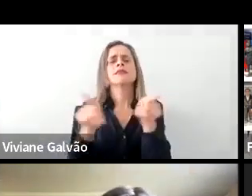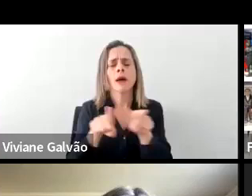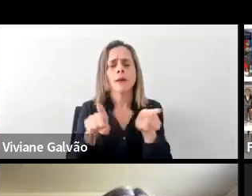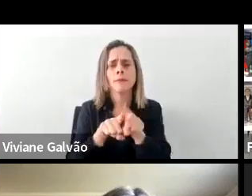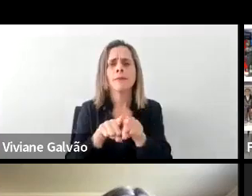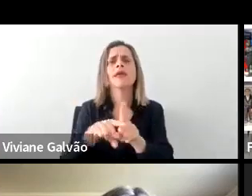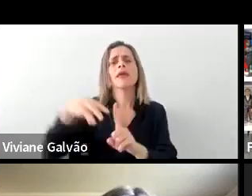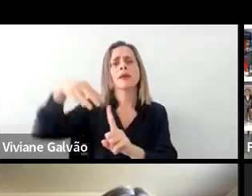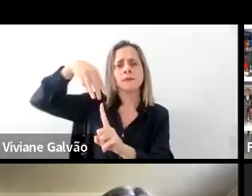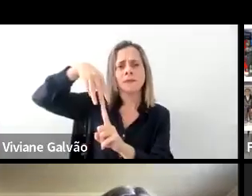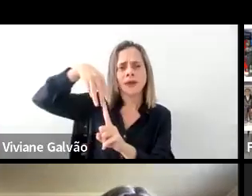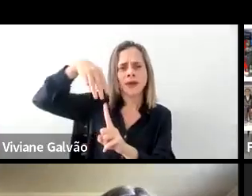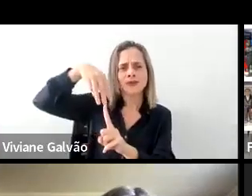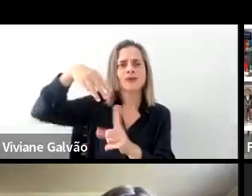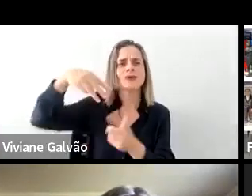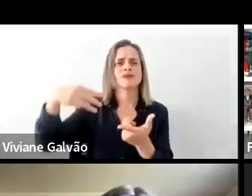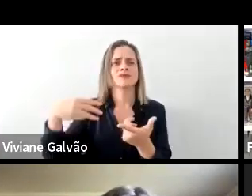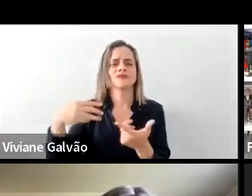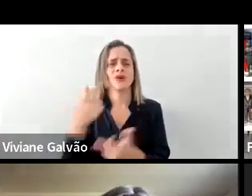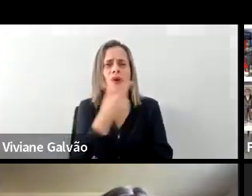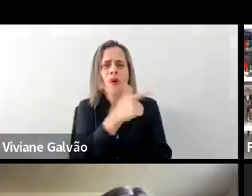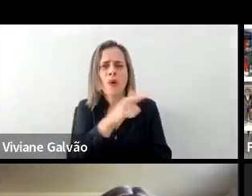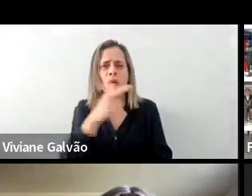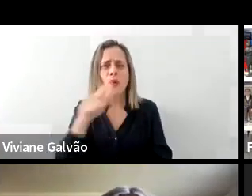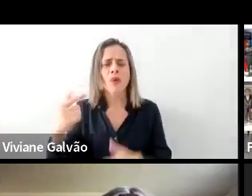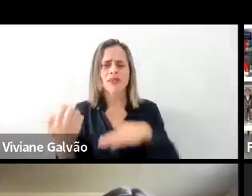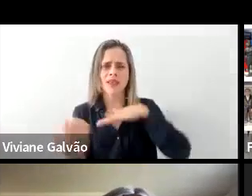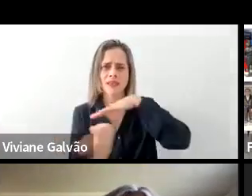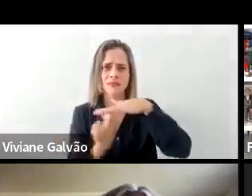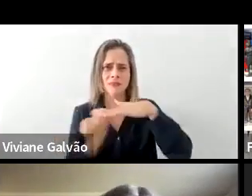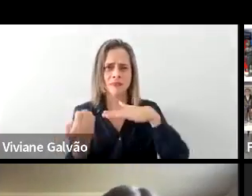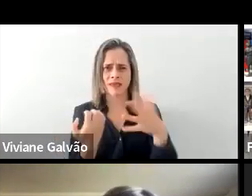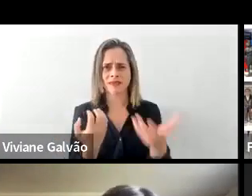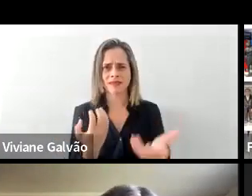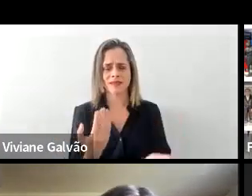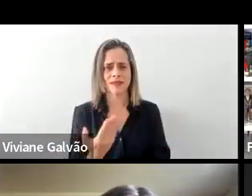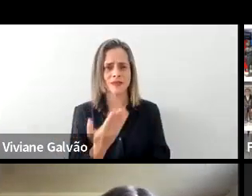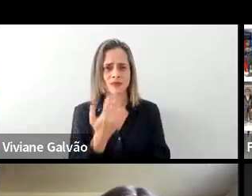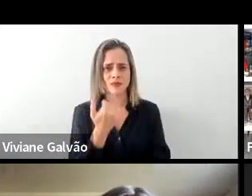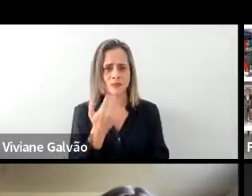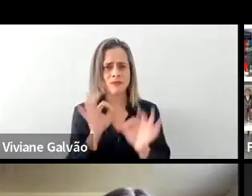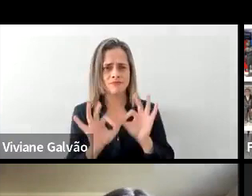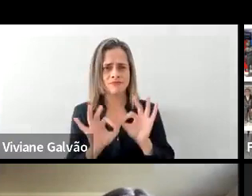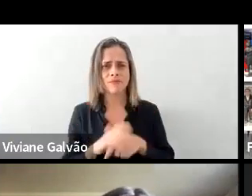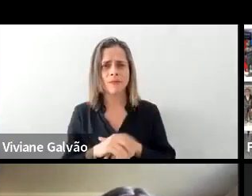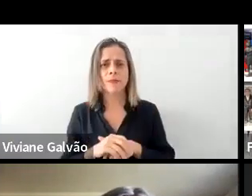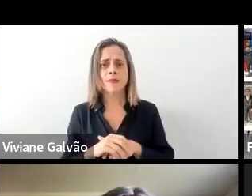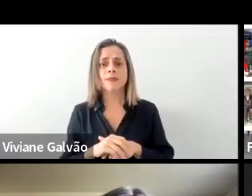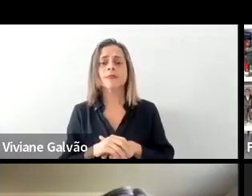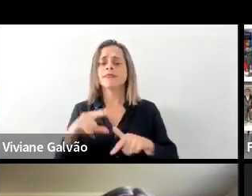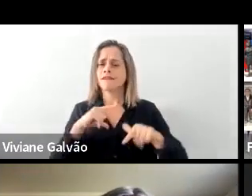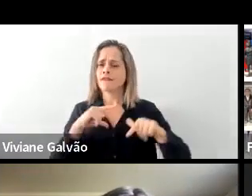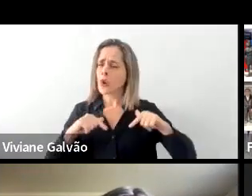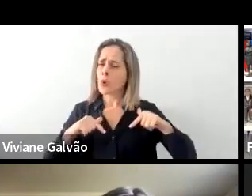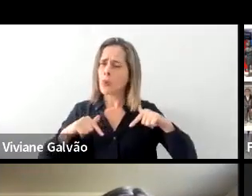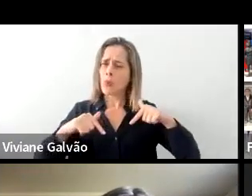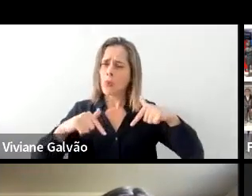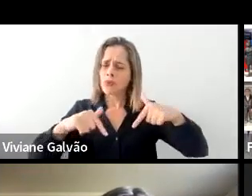And there's enormous success in here with these, but it's also a very difficult struggle. And unfortunately, that's where we are.